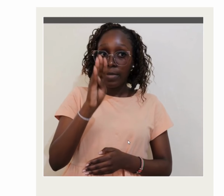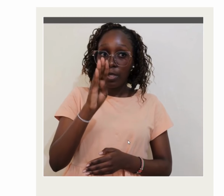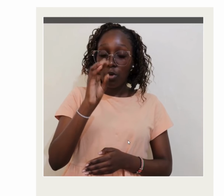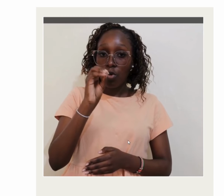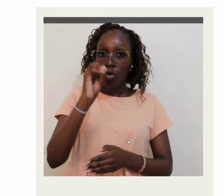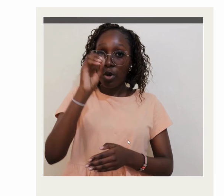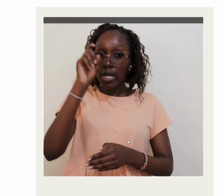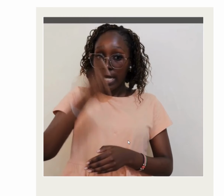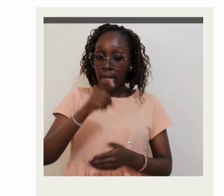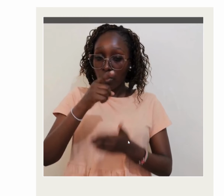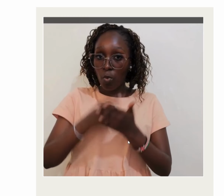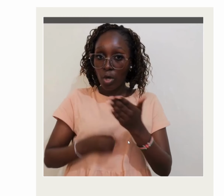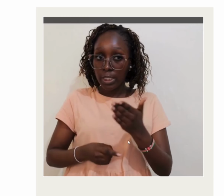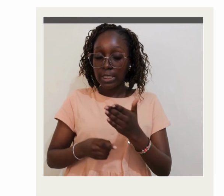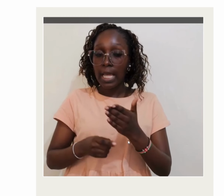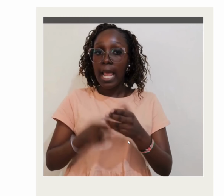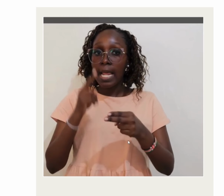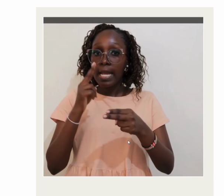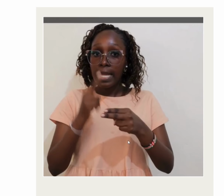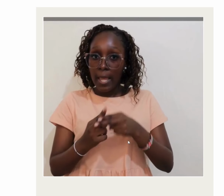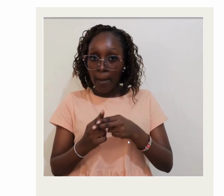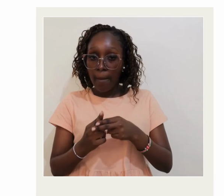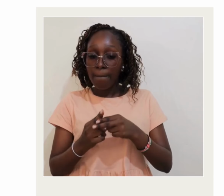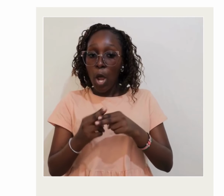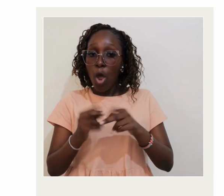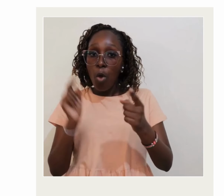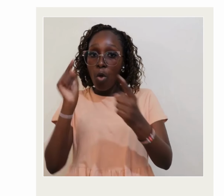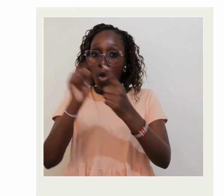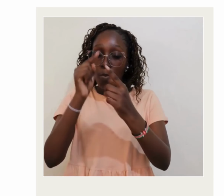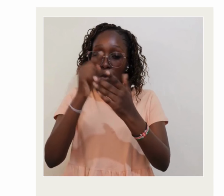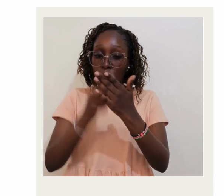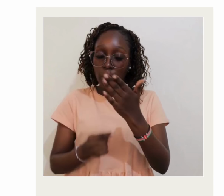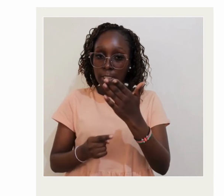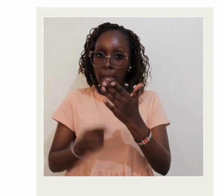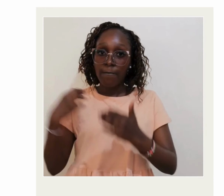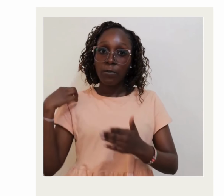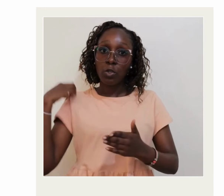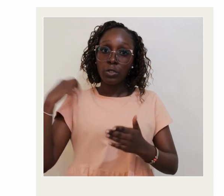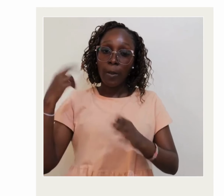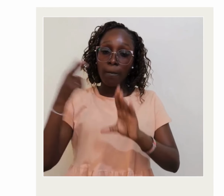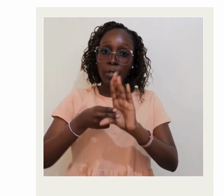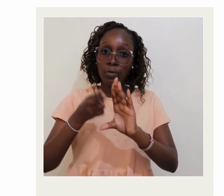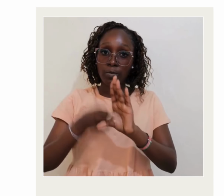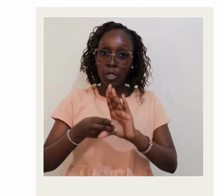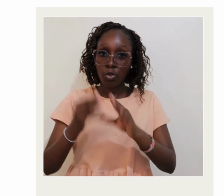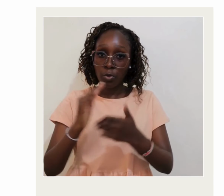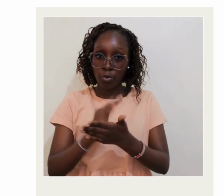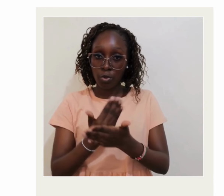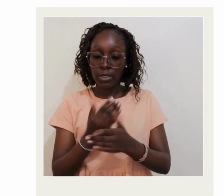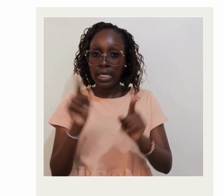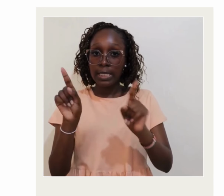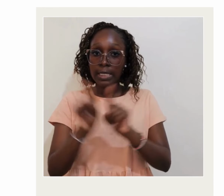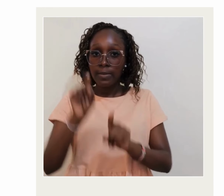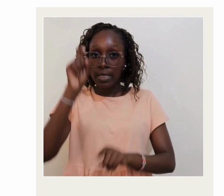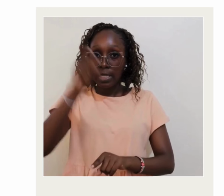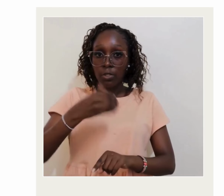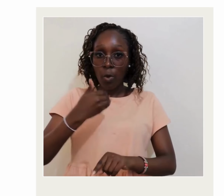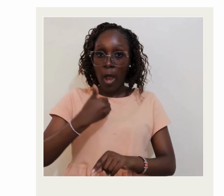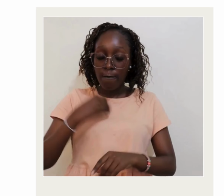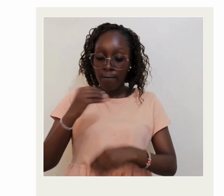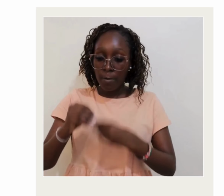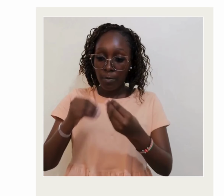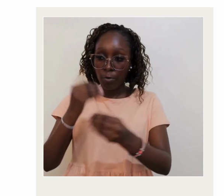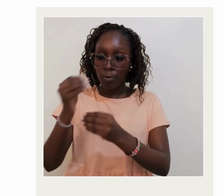A PBO's constitution must contain an organization's name, objectives, and voluntary